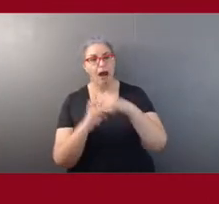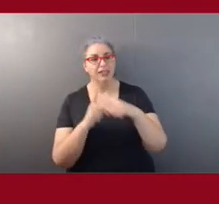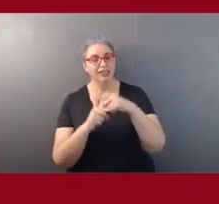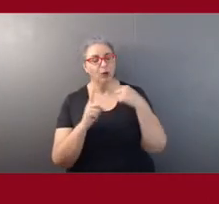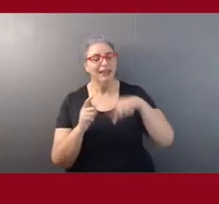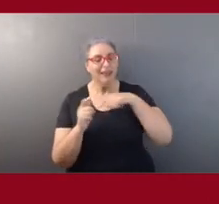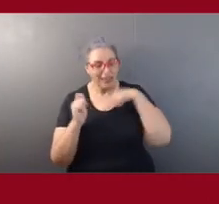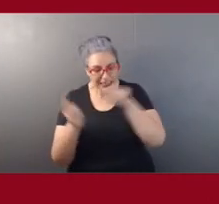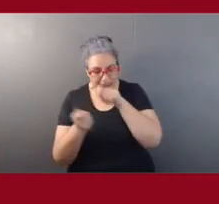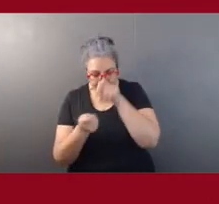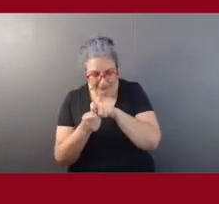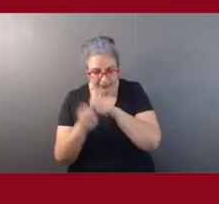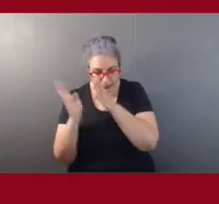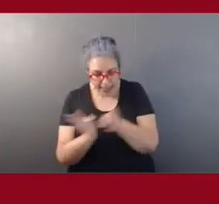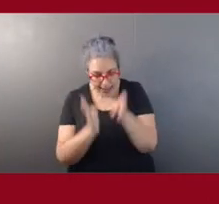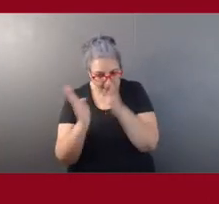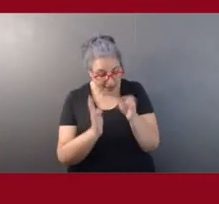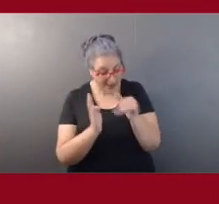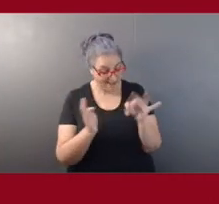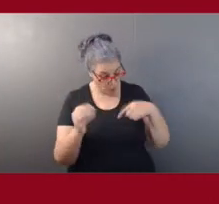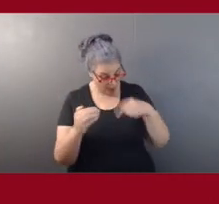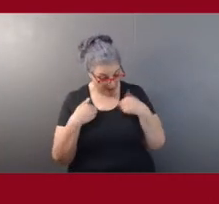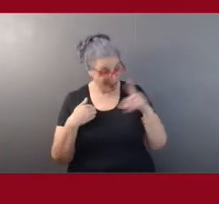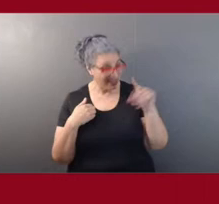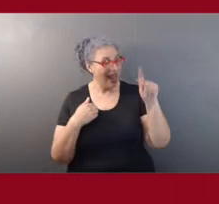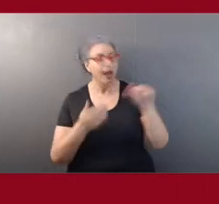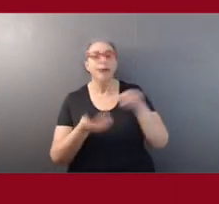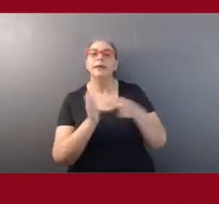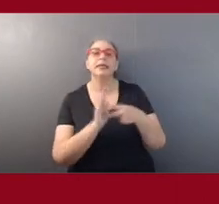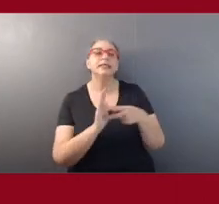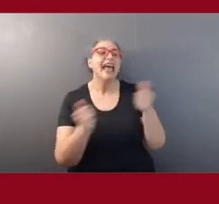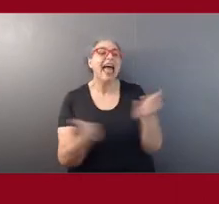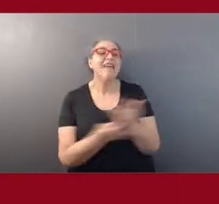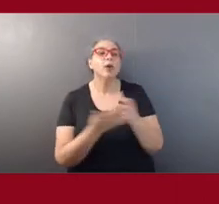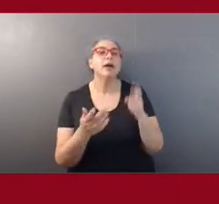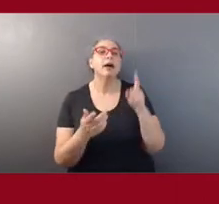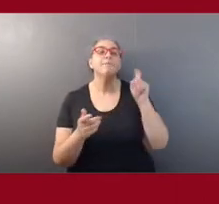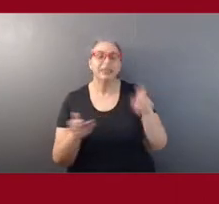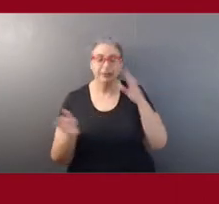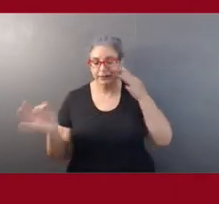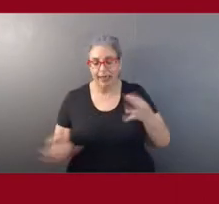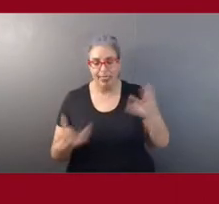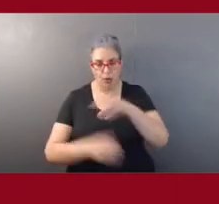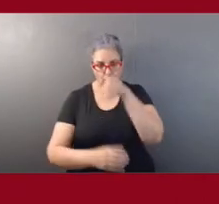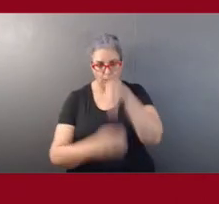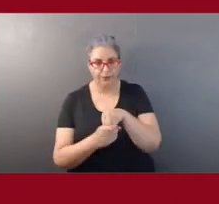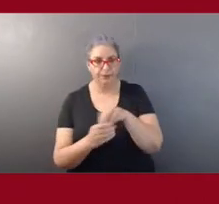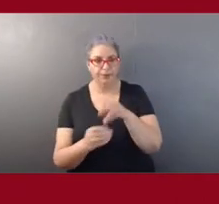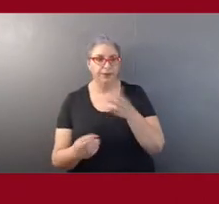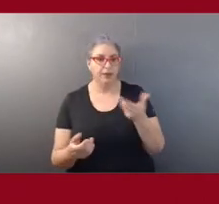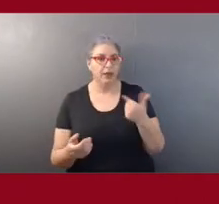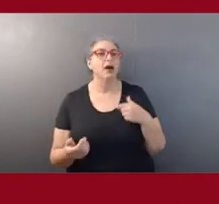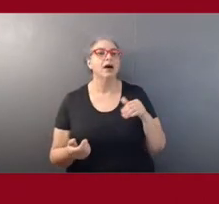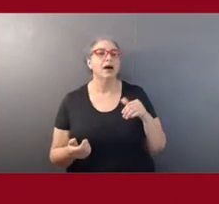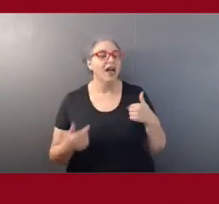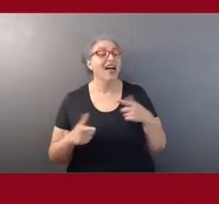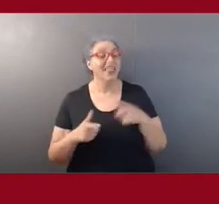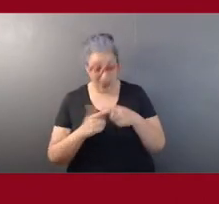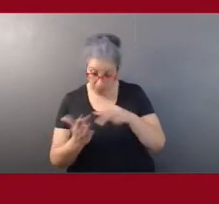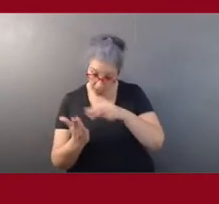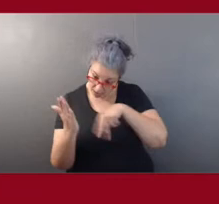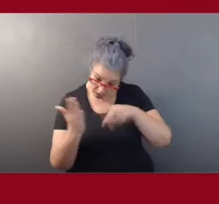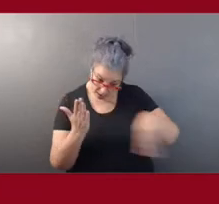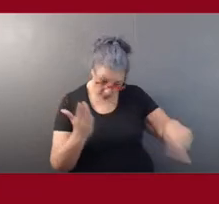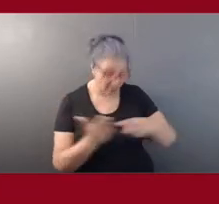planning if we have the data, but that means everybody has to opt in, because then we can say, hey, very clearly, let's take